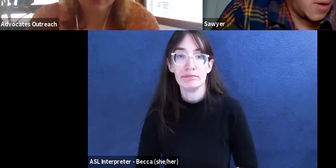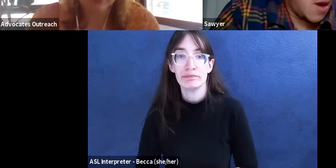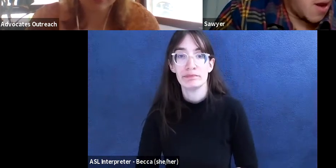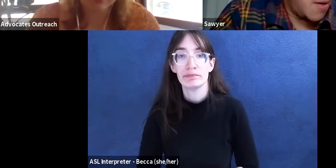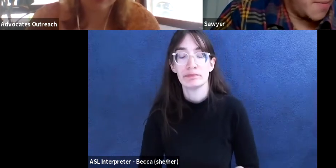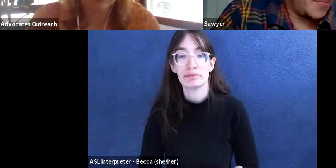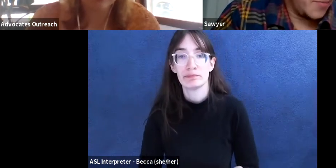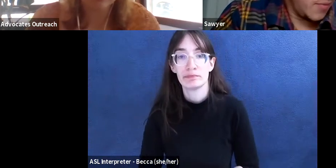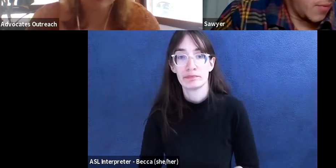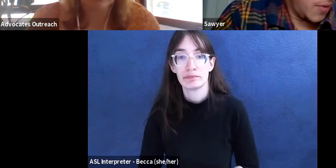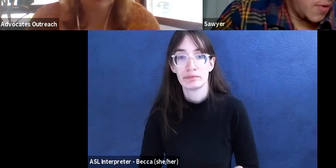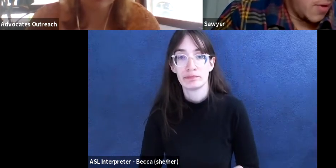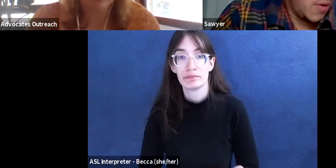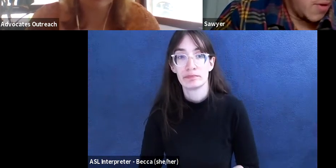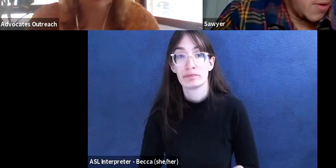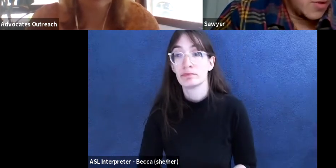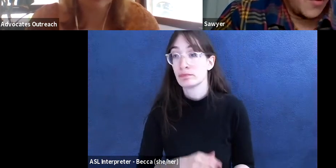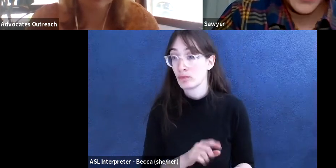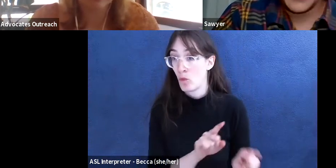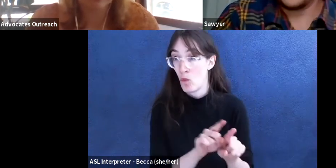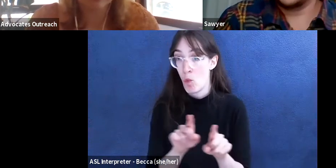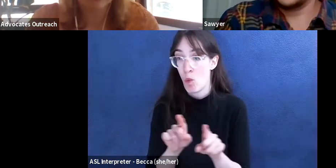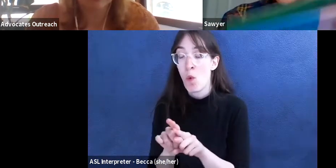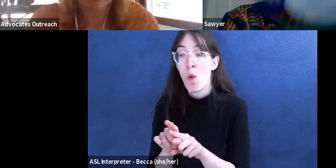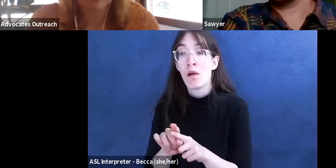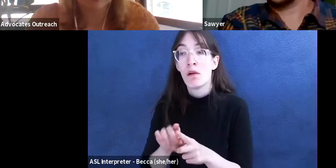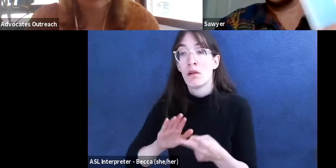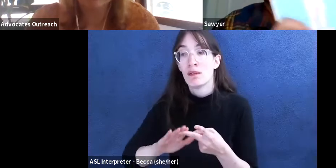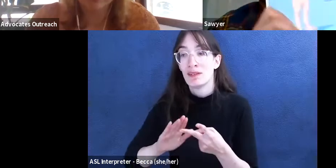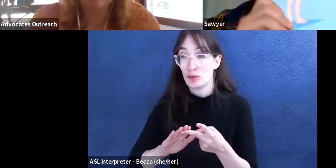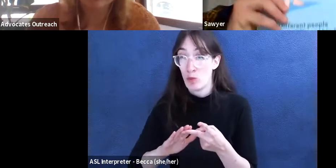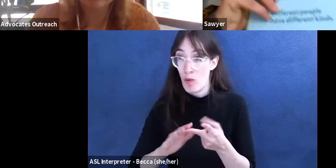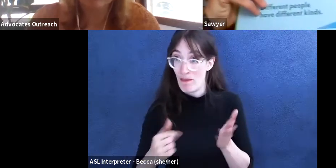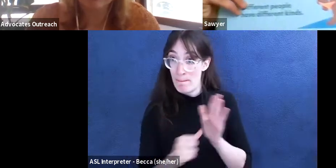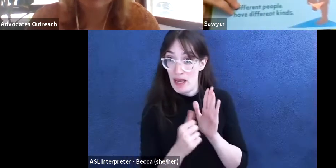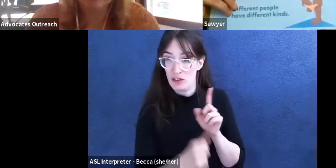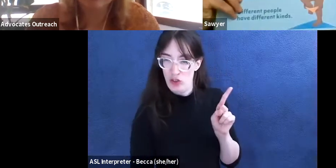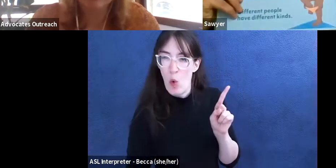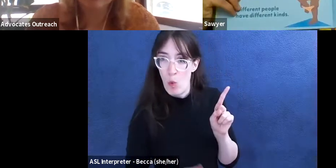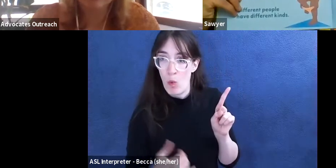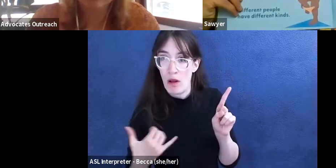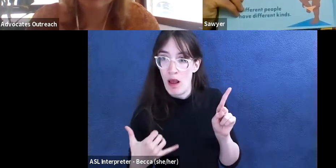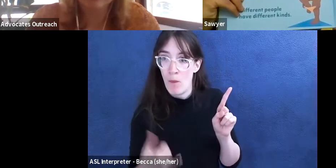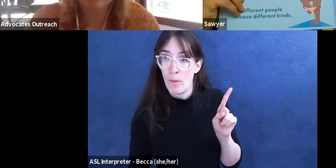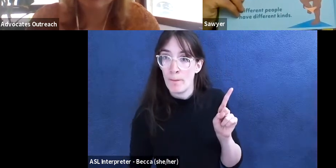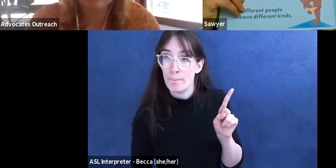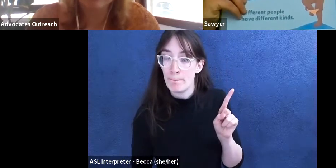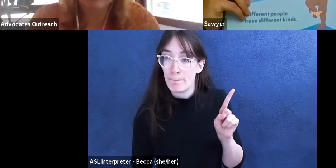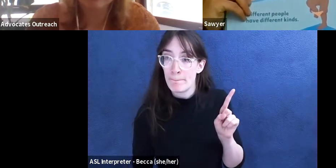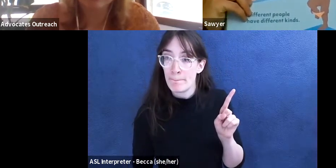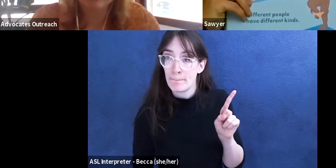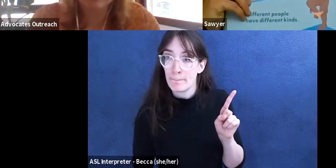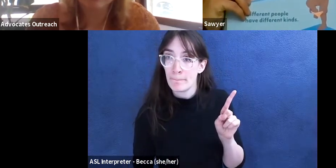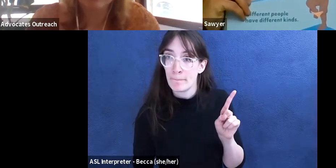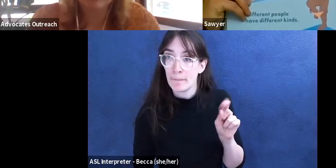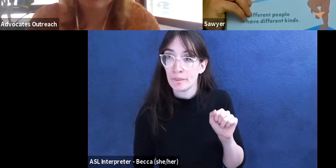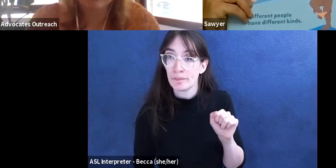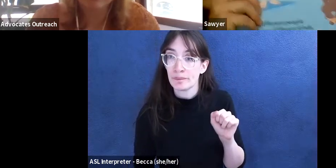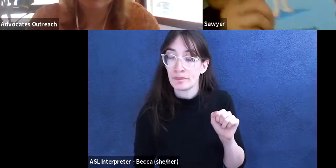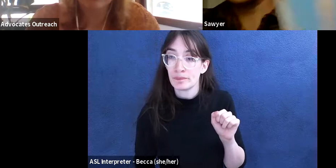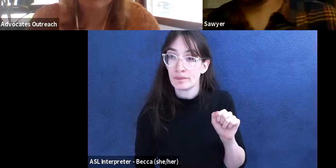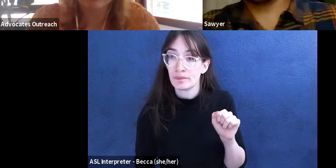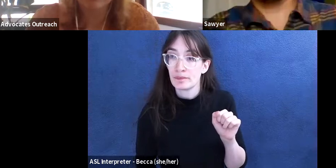that they need, whether it's, inappropriate touching happening, or even if just something is hurting or